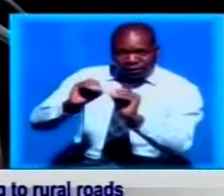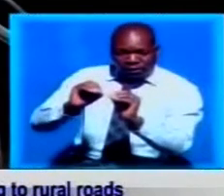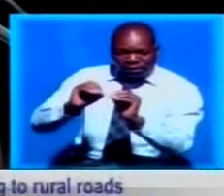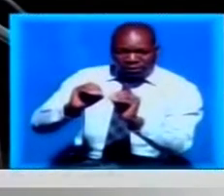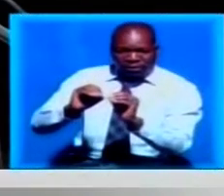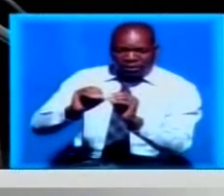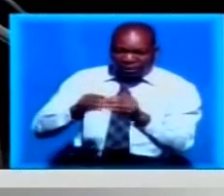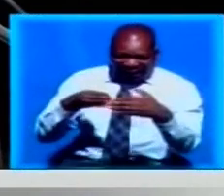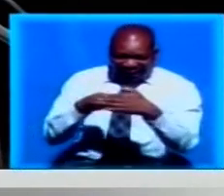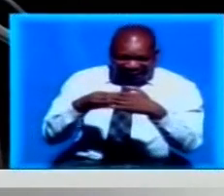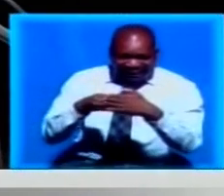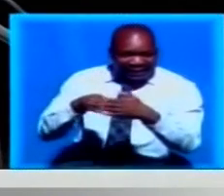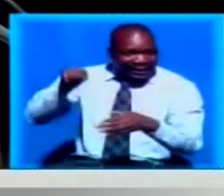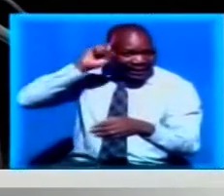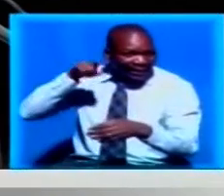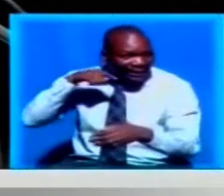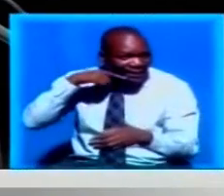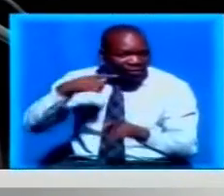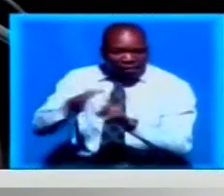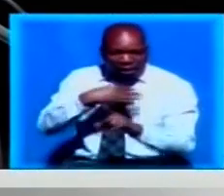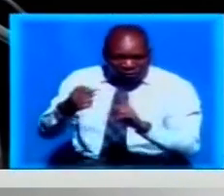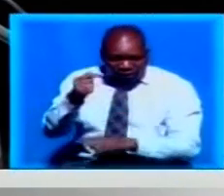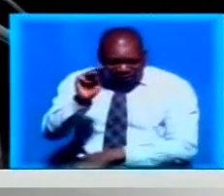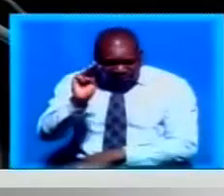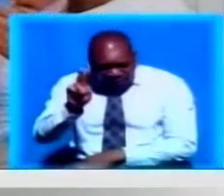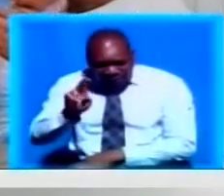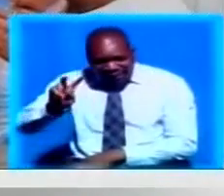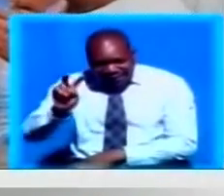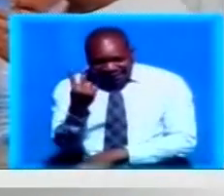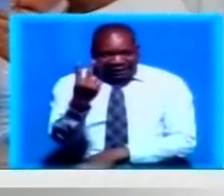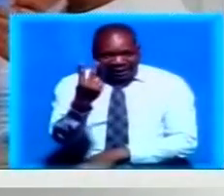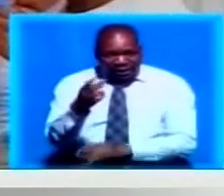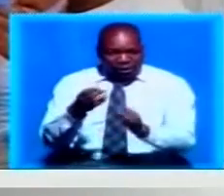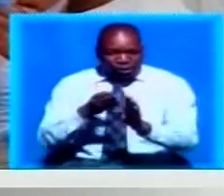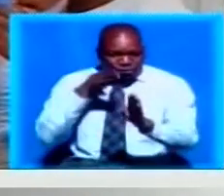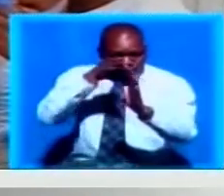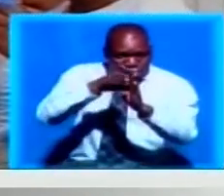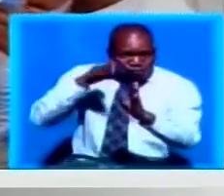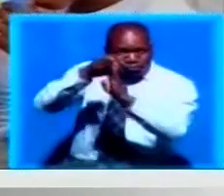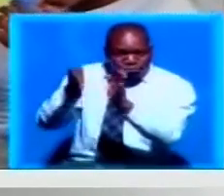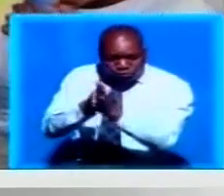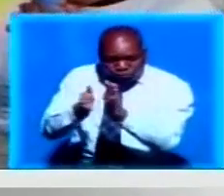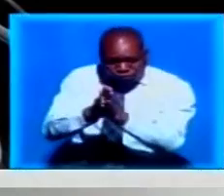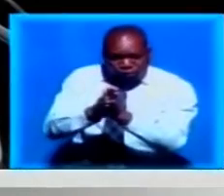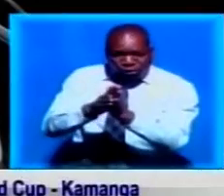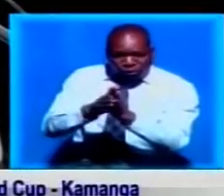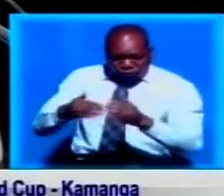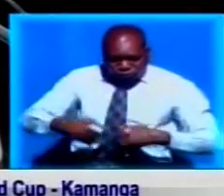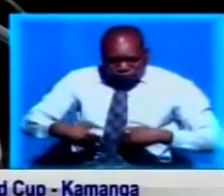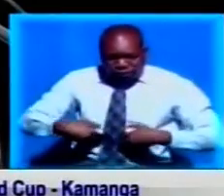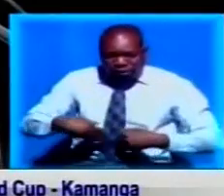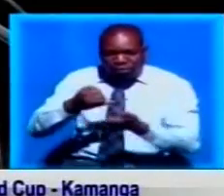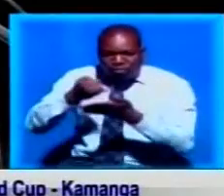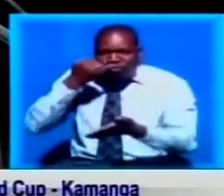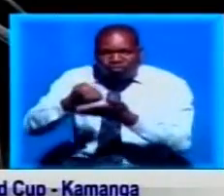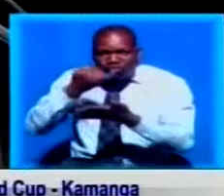gender-based violence. The second one, go around schools to teach youths against alcohol and drug abuse